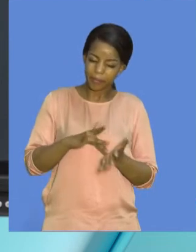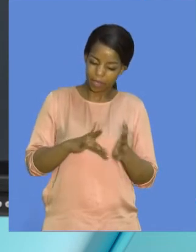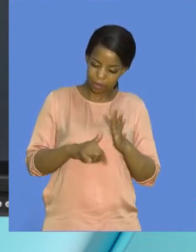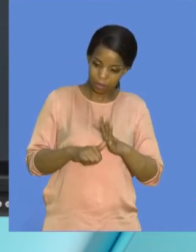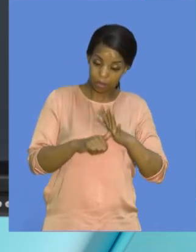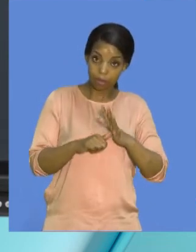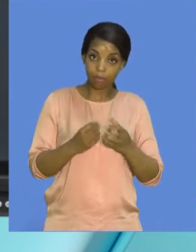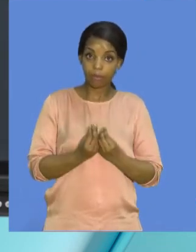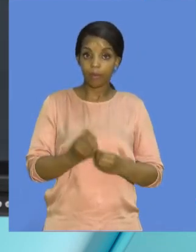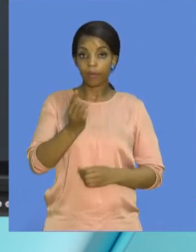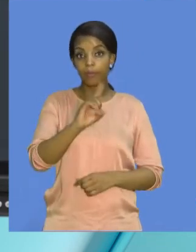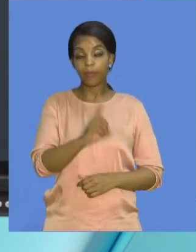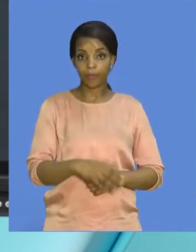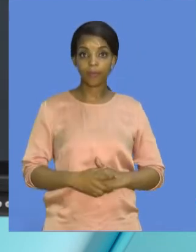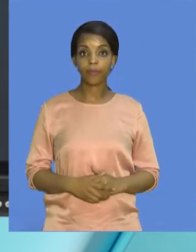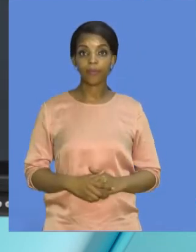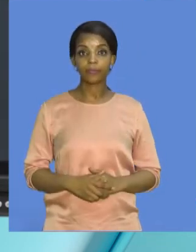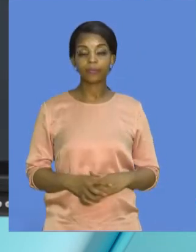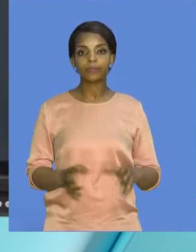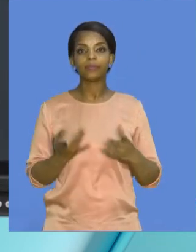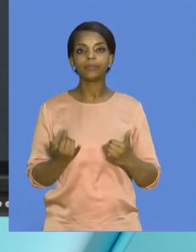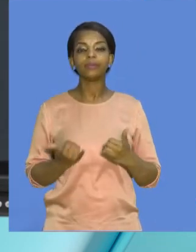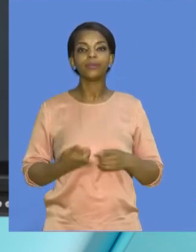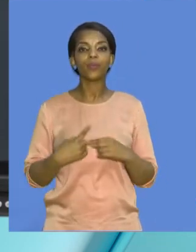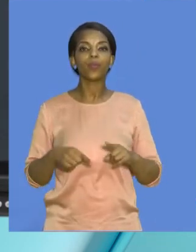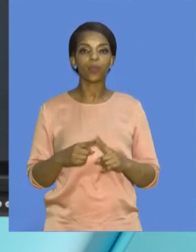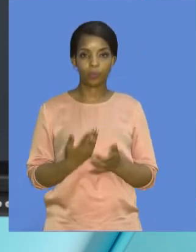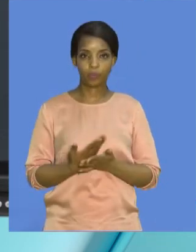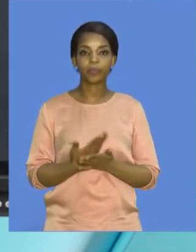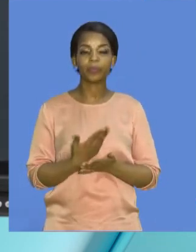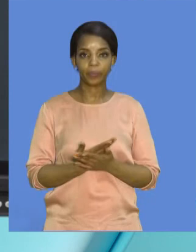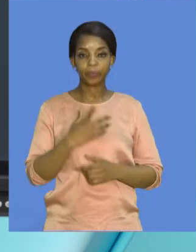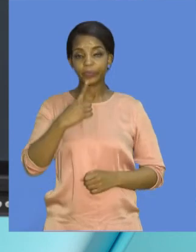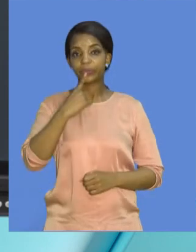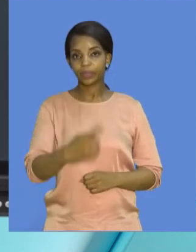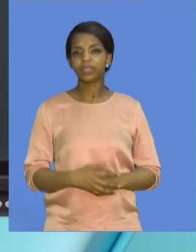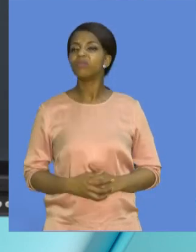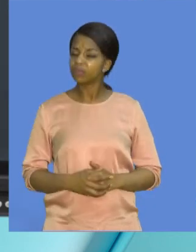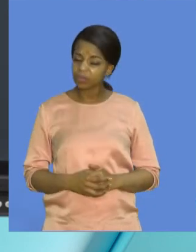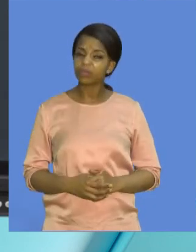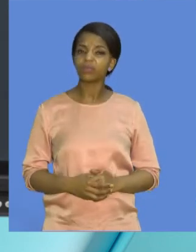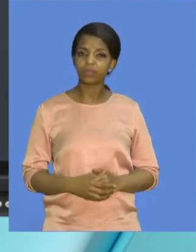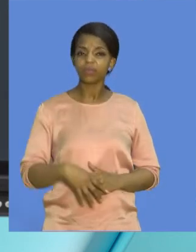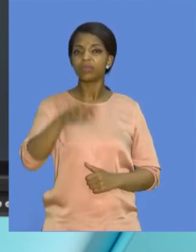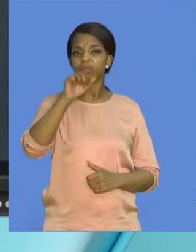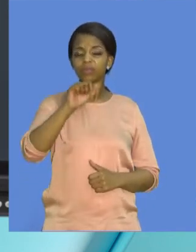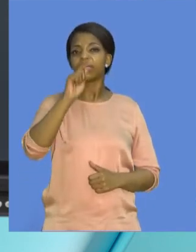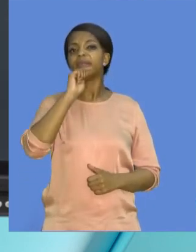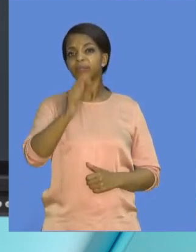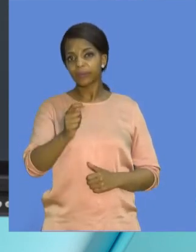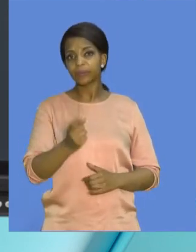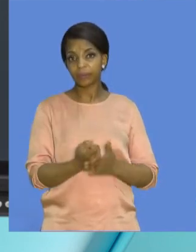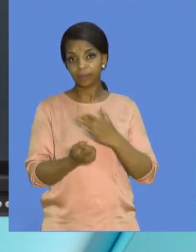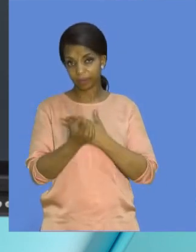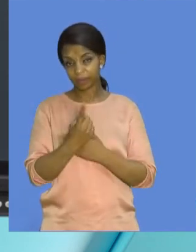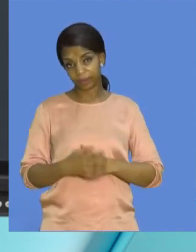thing here is we need to arrive at a point where we are able to say, okay, indeed, charge is quantized in terms